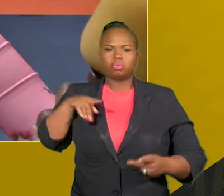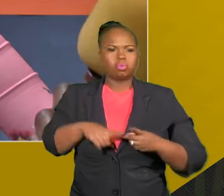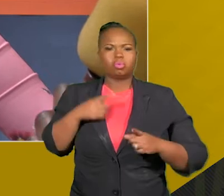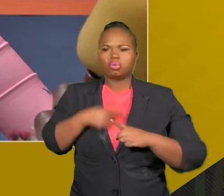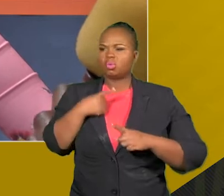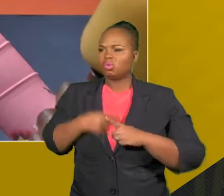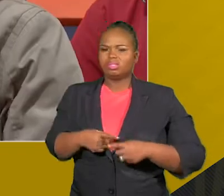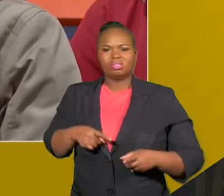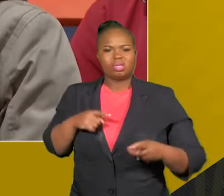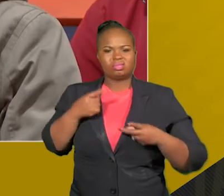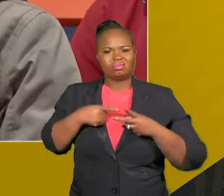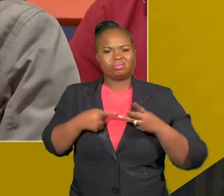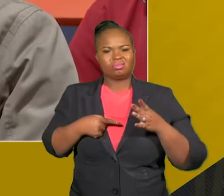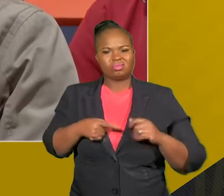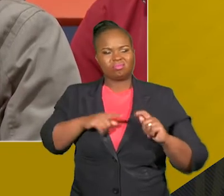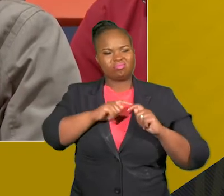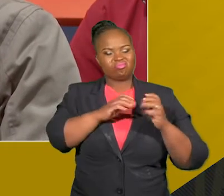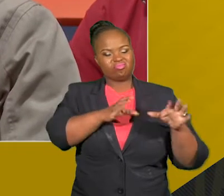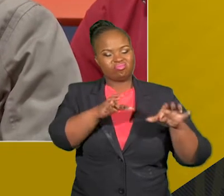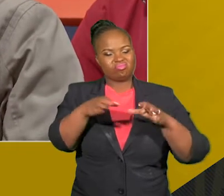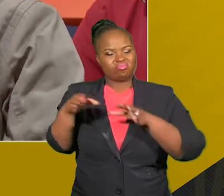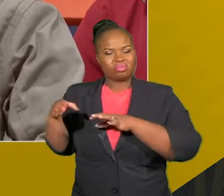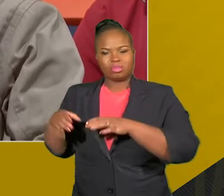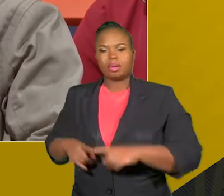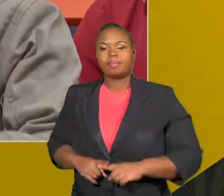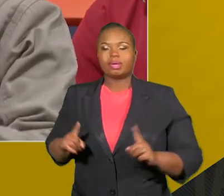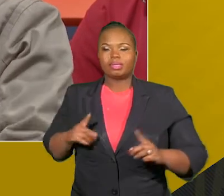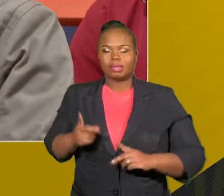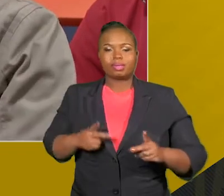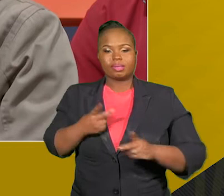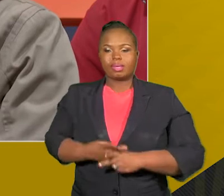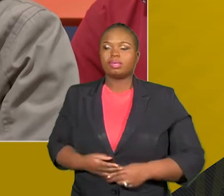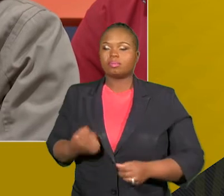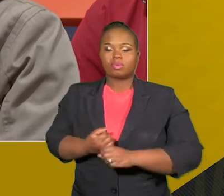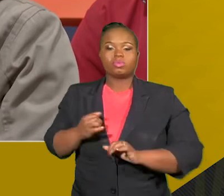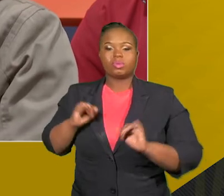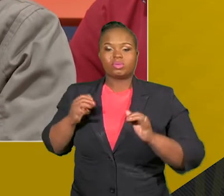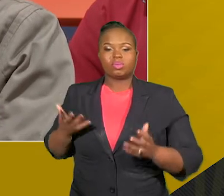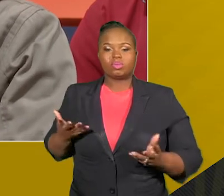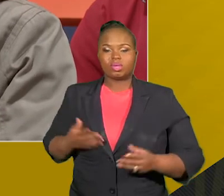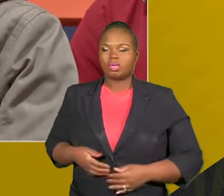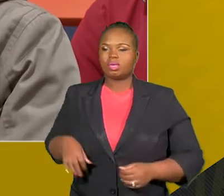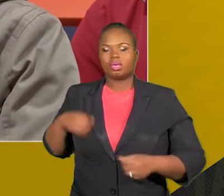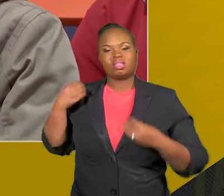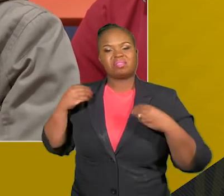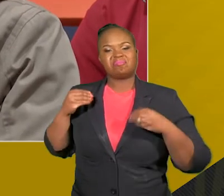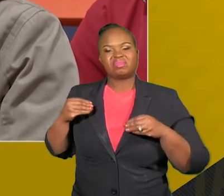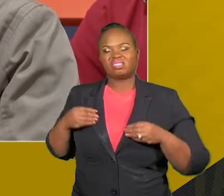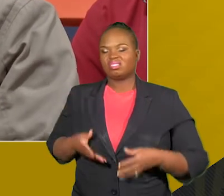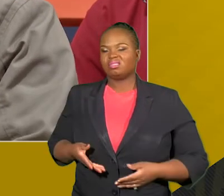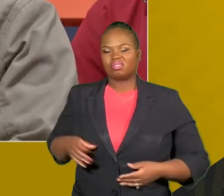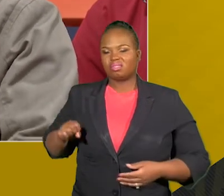with the Xhosas and other tribal groups within our country. But also, it's perpetuated in the industry, in the corporate SA,